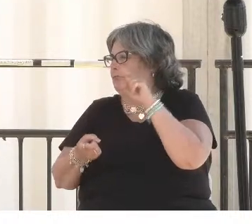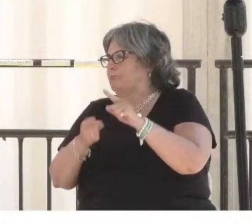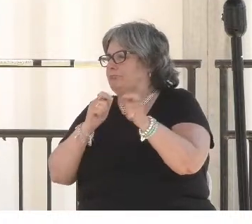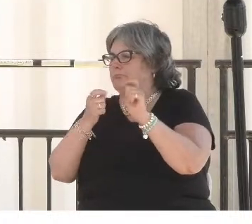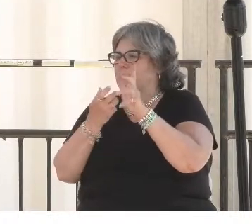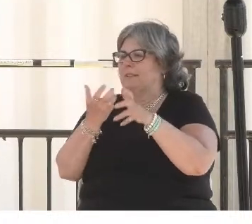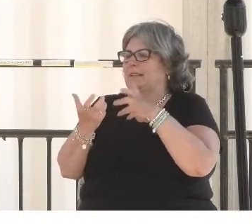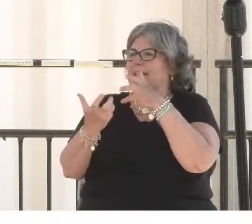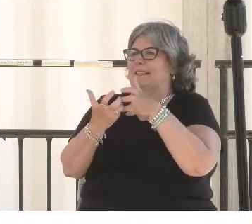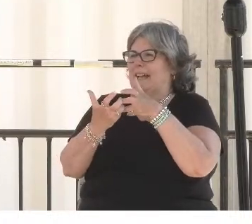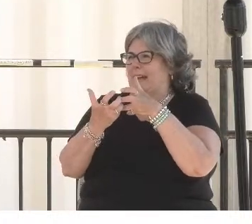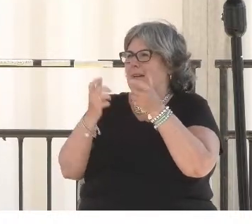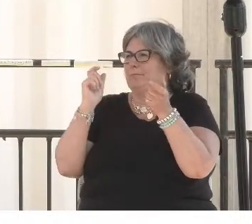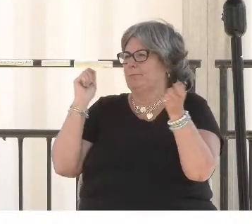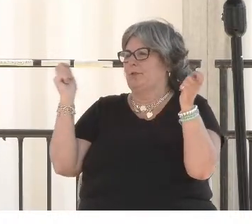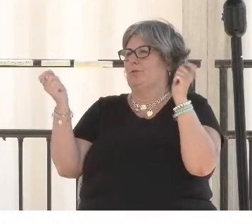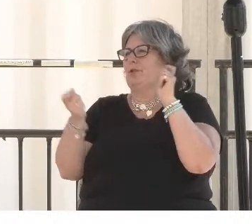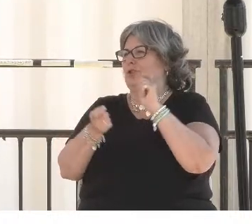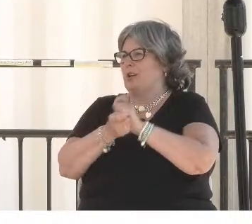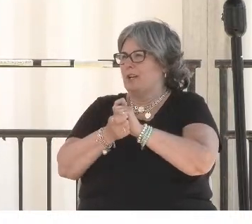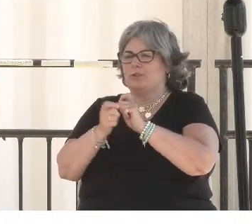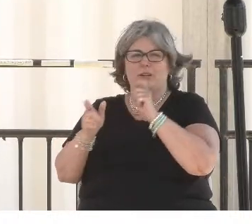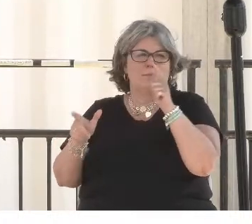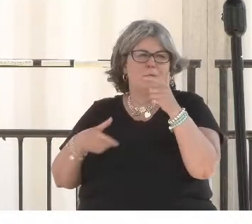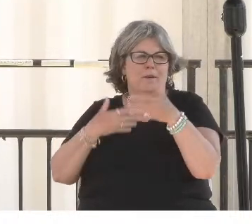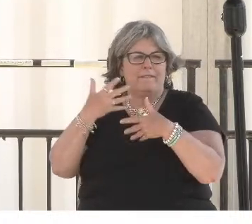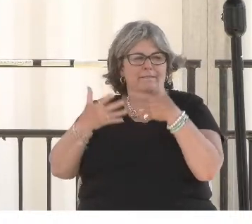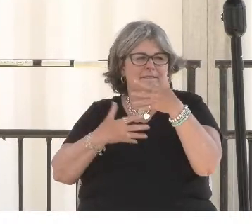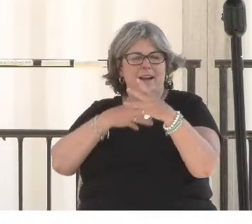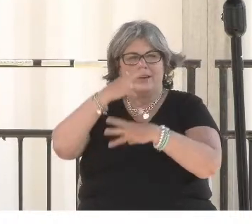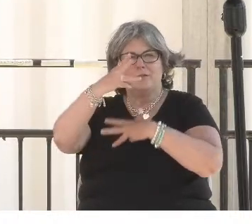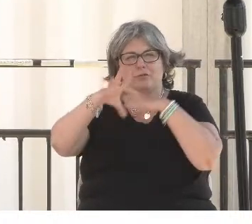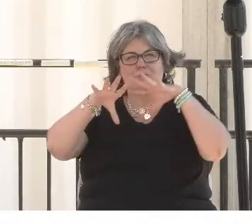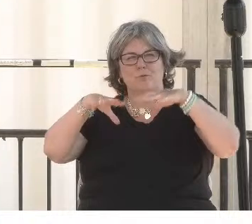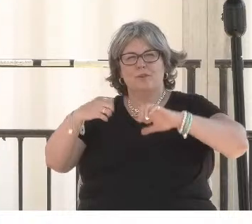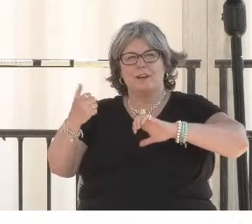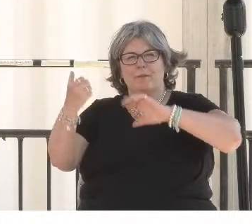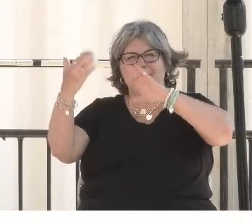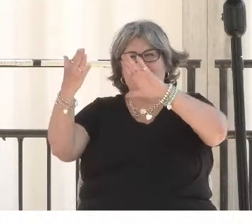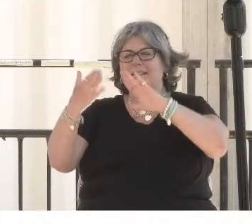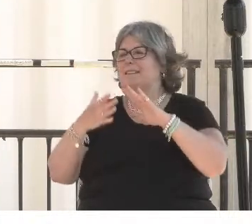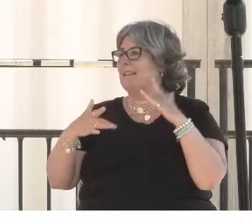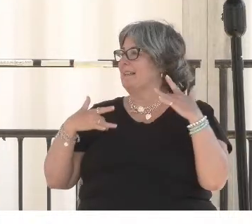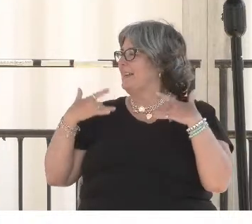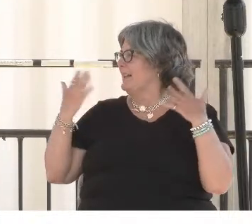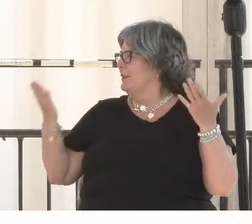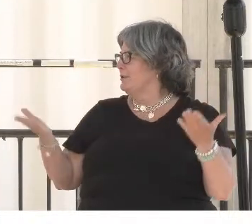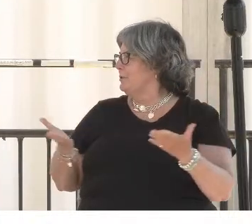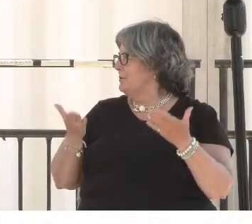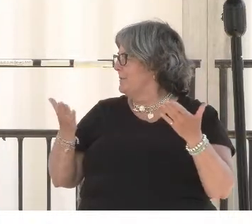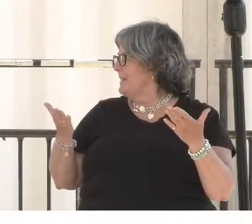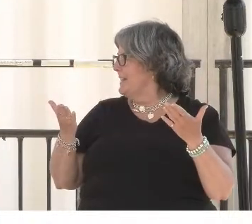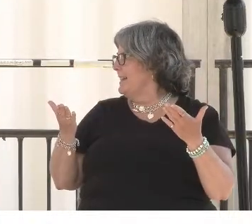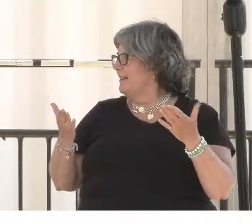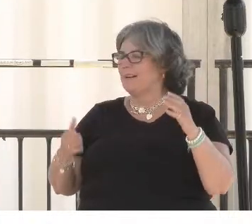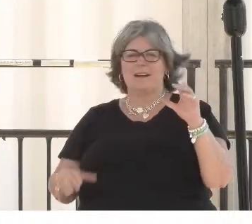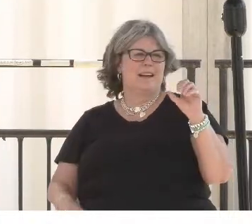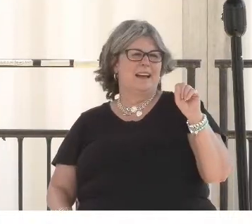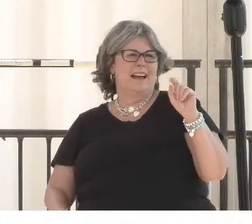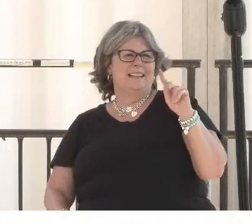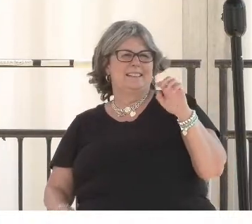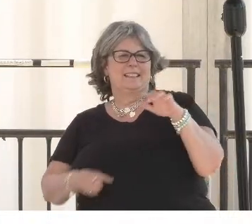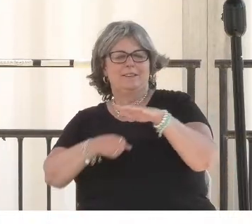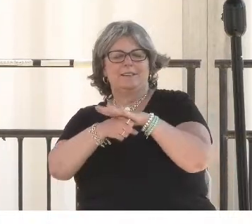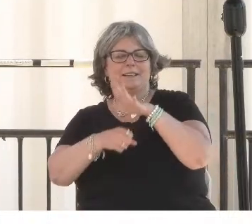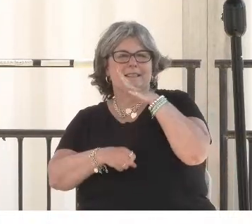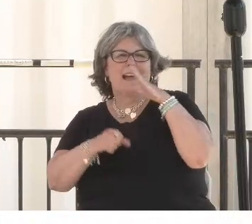adapt to an ever-changing, faster climate world that we're all facing. So excited to be here and talk. And Steve is one of our